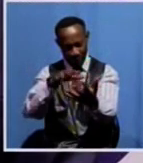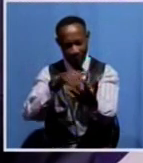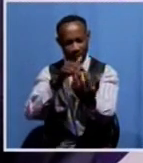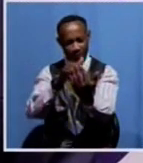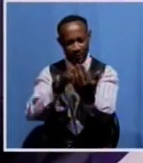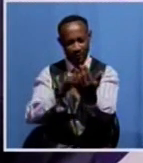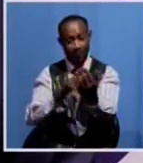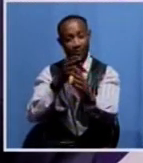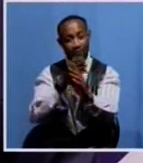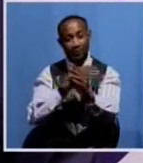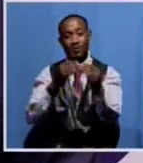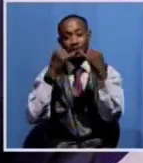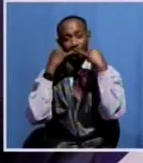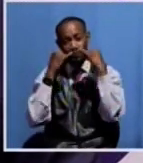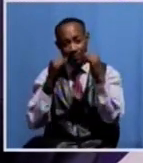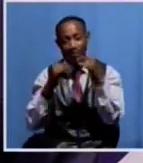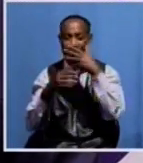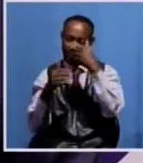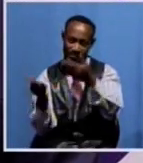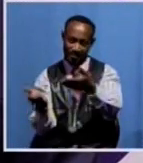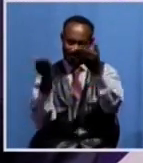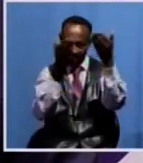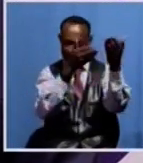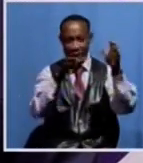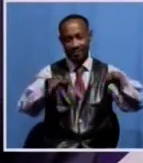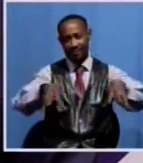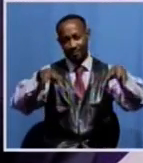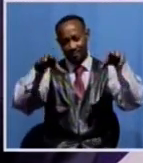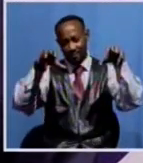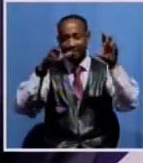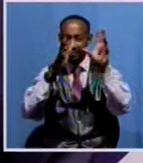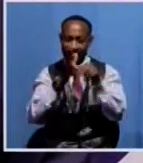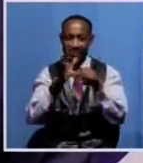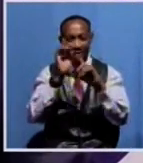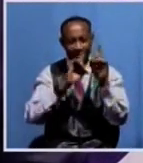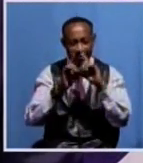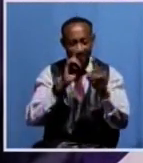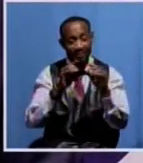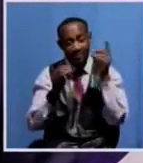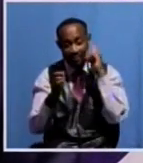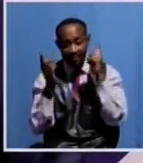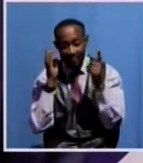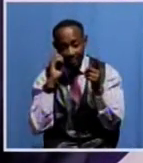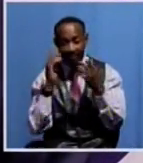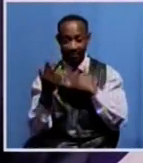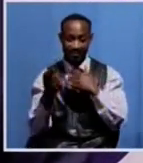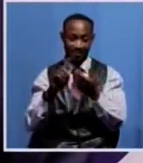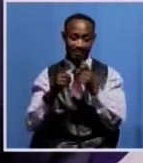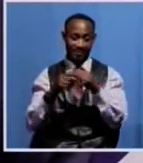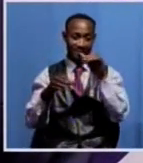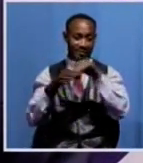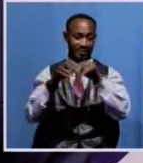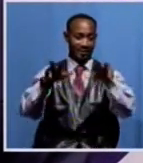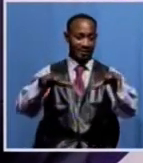I announce, I have to take it to Cabinet. I have to accept the concurrence. I have to obtain the concurrence of my colleagues in Cabinet and obviously